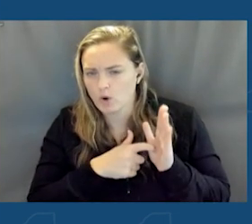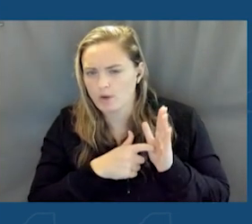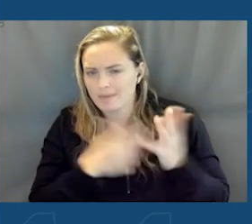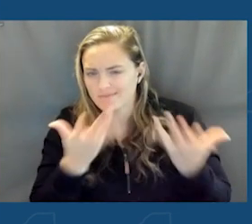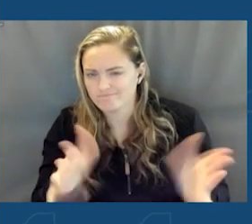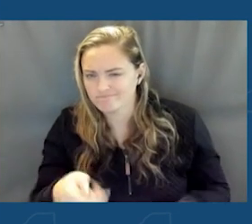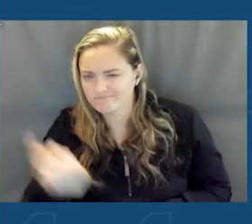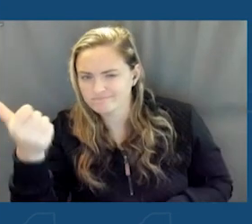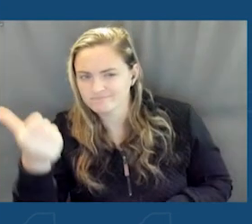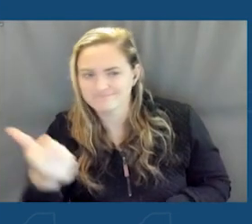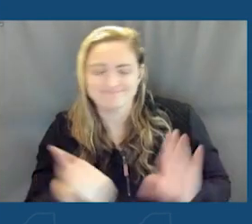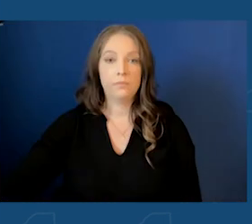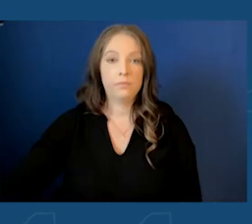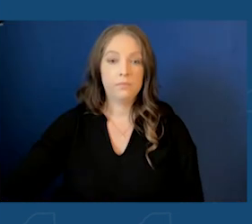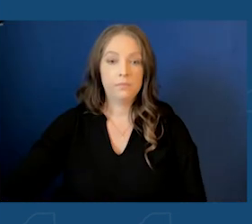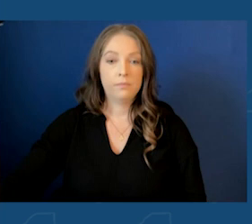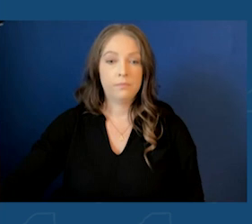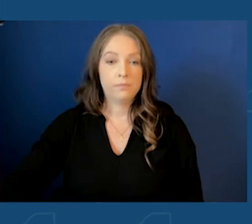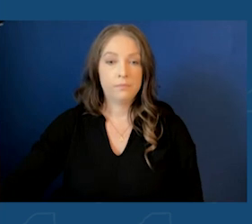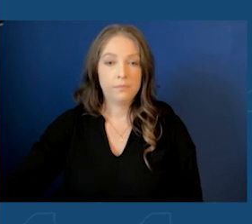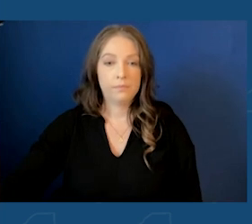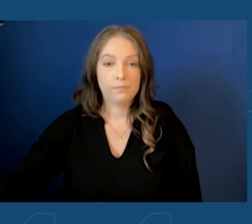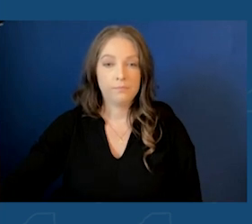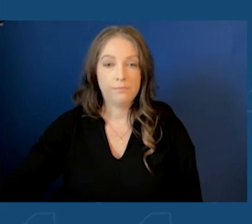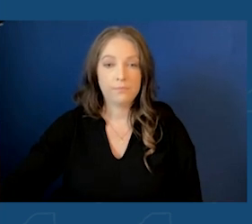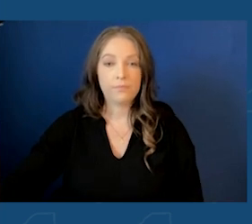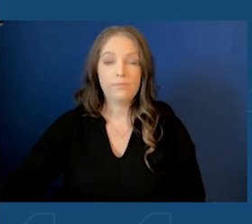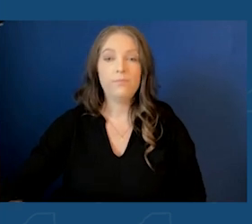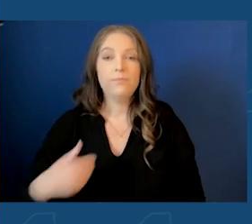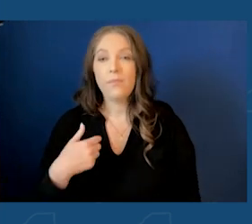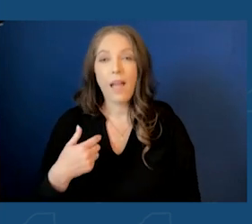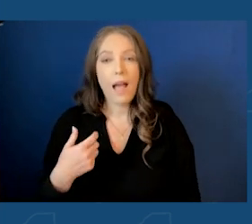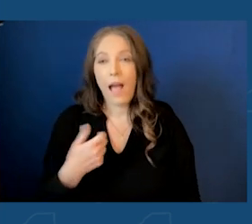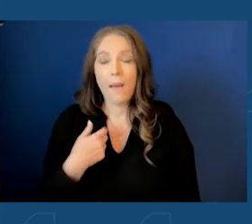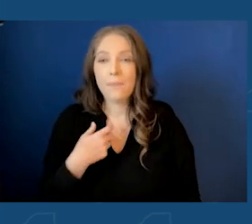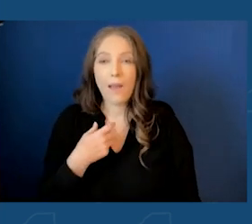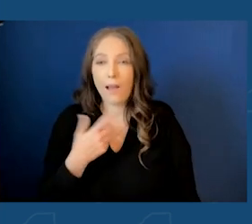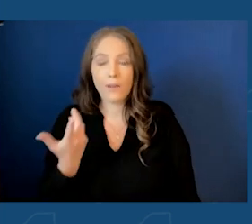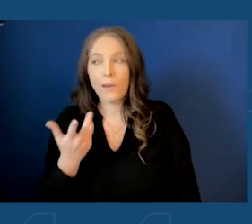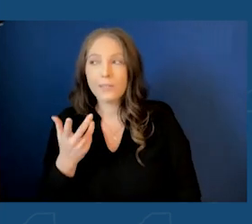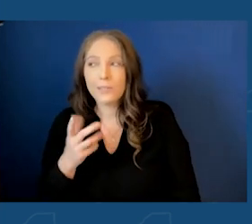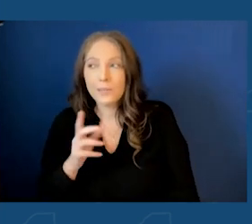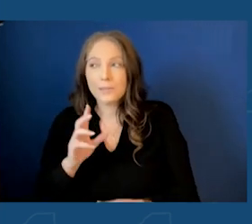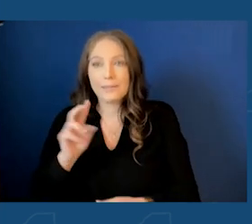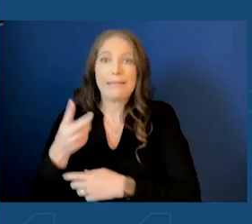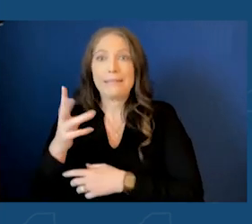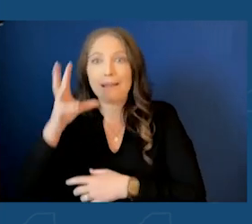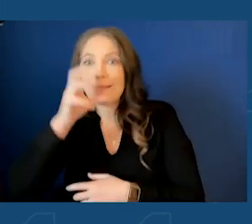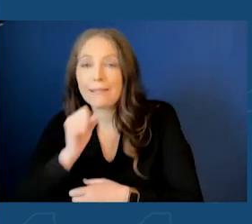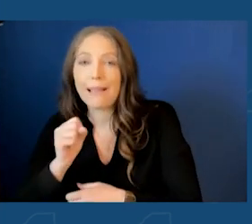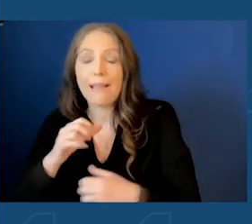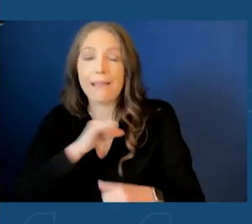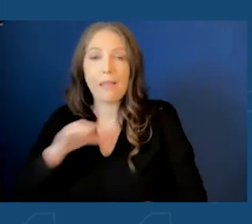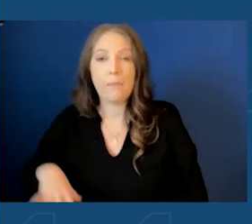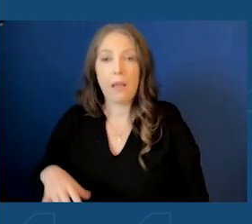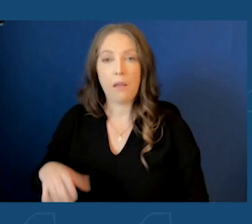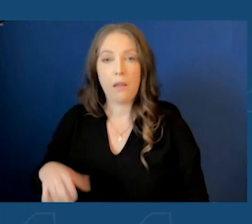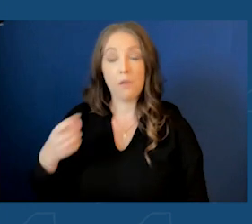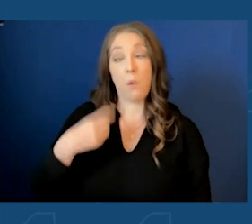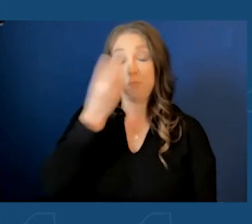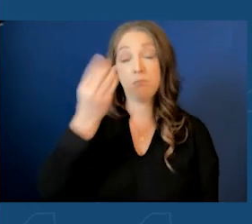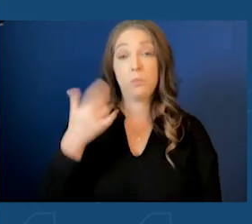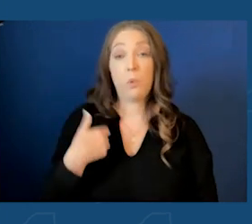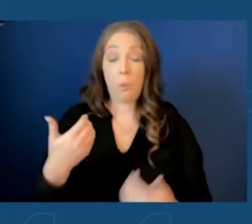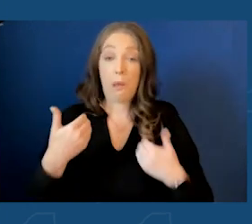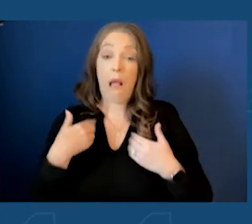I'm not going to second guess how the mayor is handling the situation. I will say that we did have a mandate in place for healthcare workers in the state of